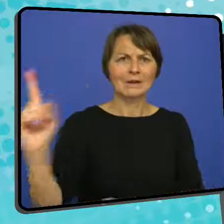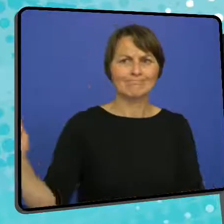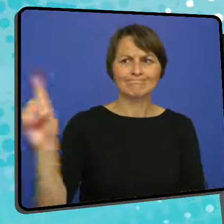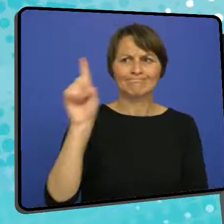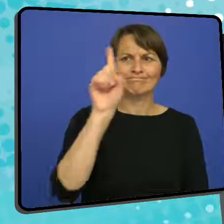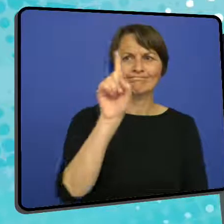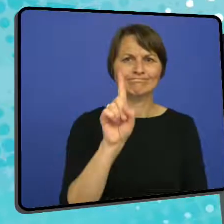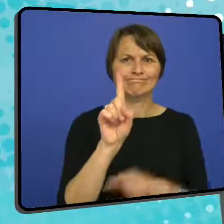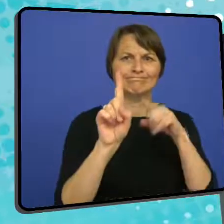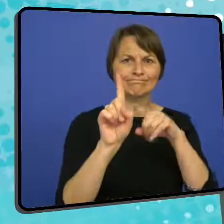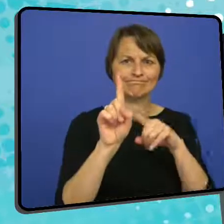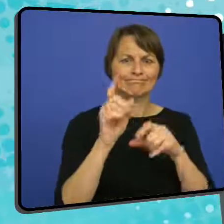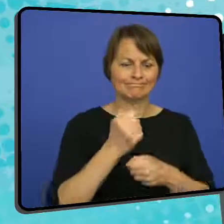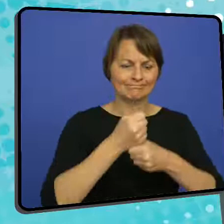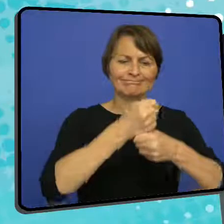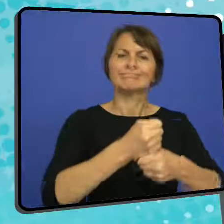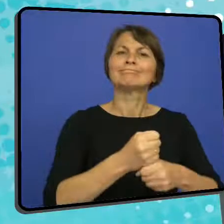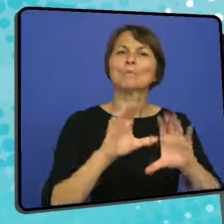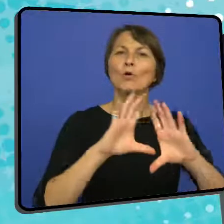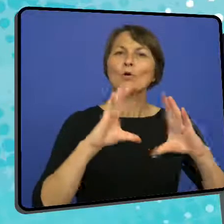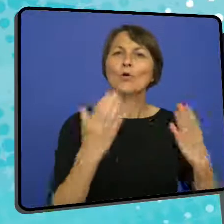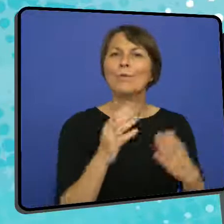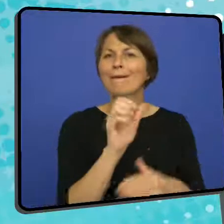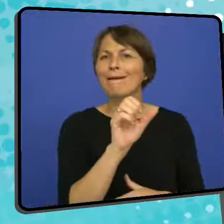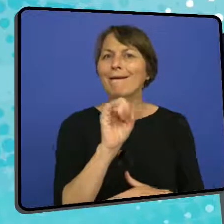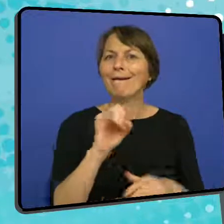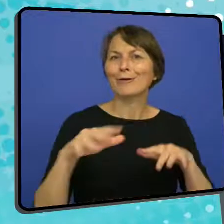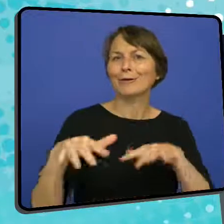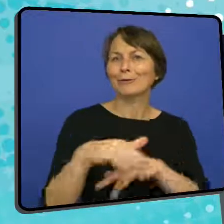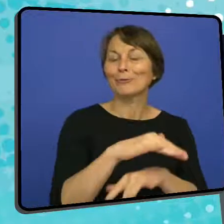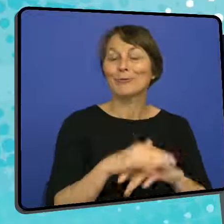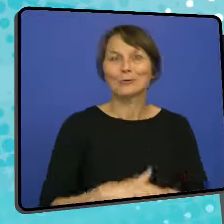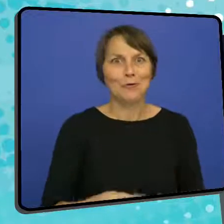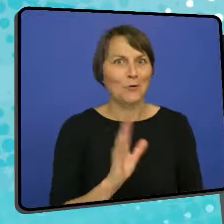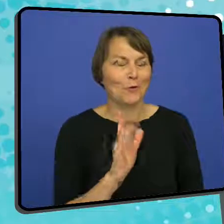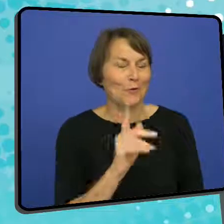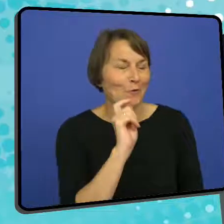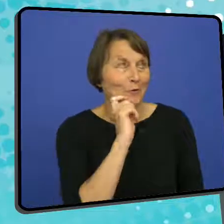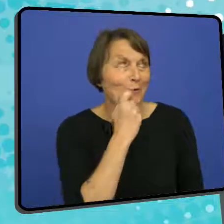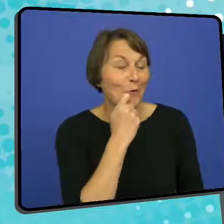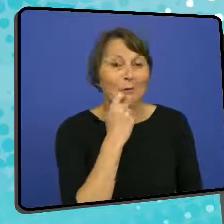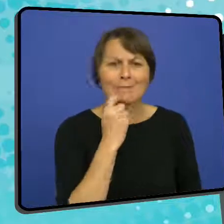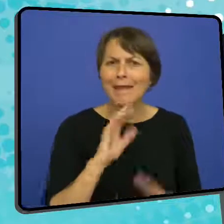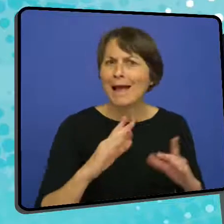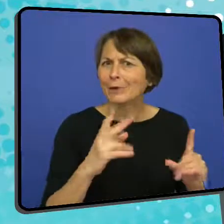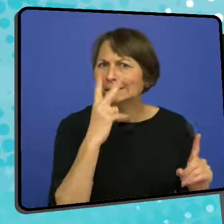is going to be really cool. And everyone can see the schedule on